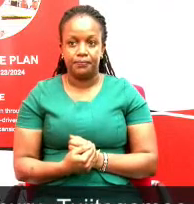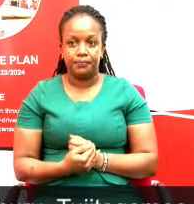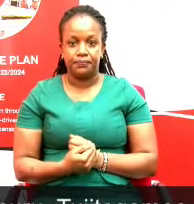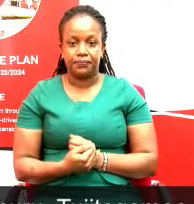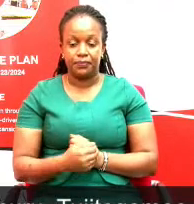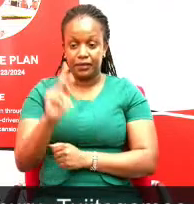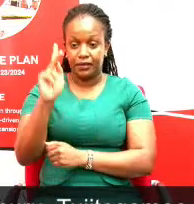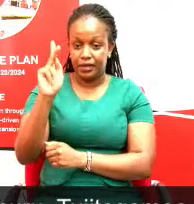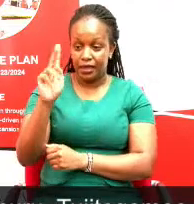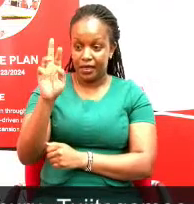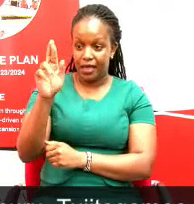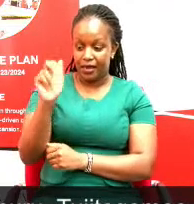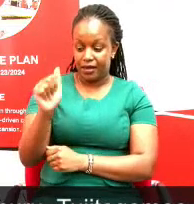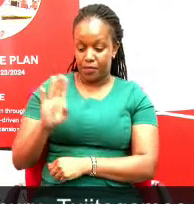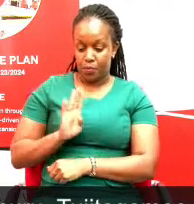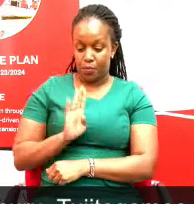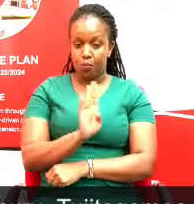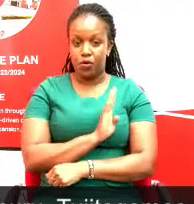The KRA board